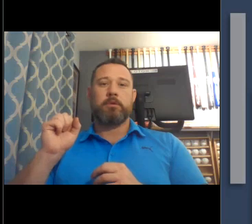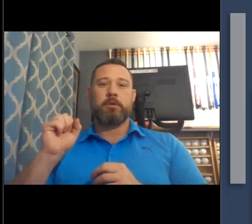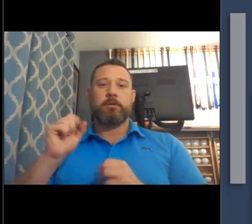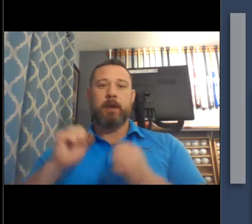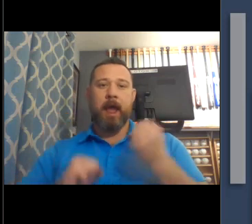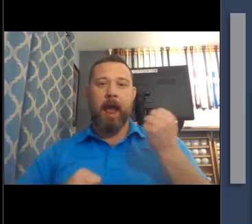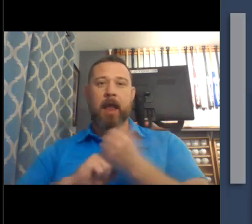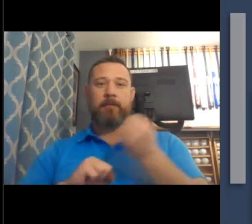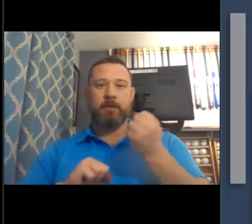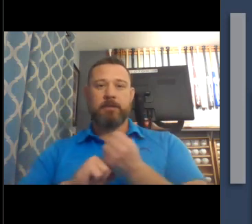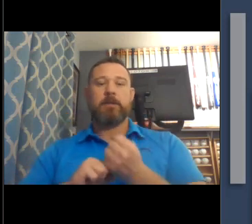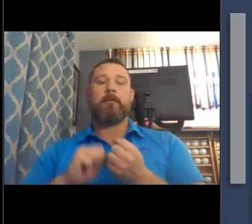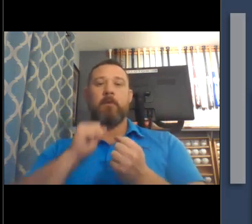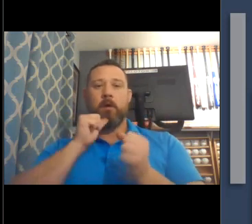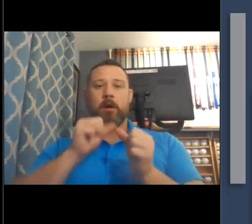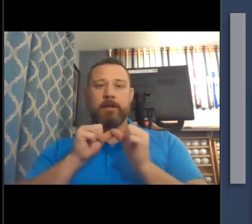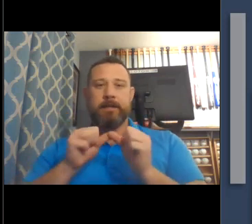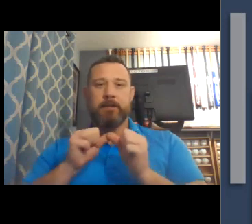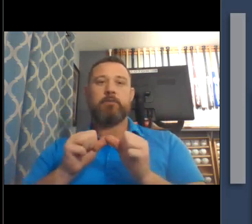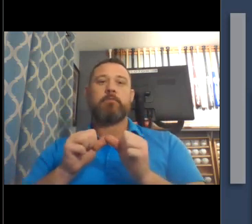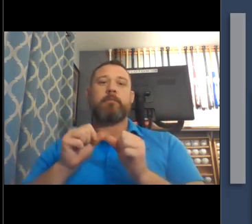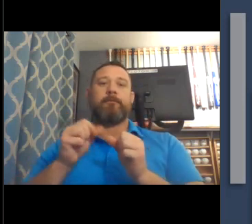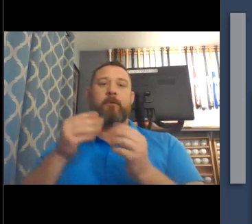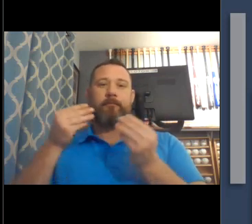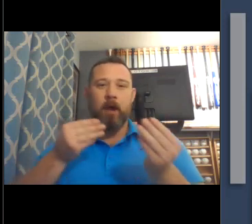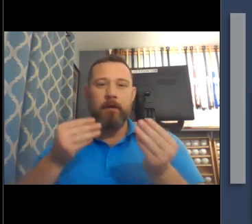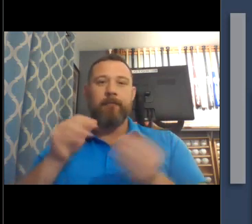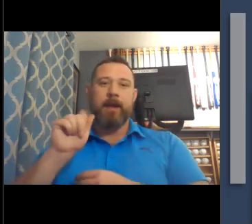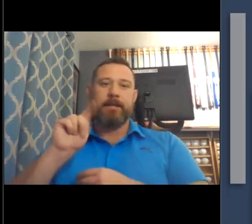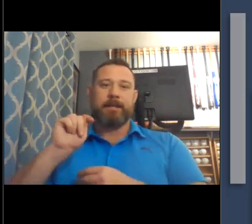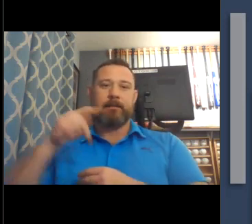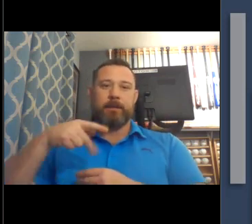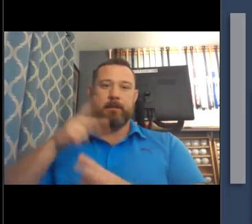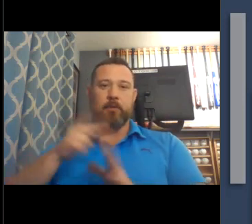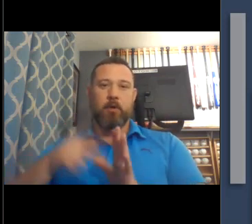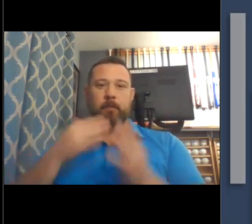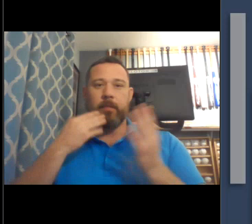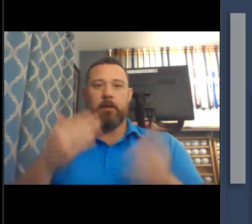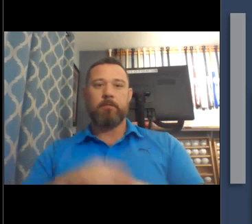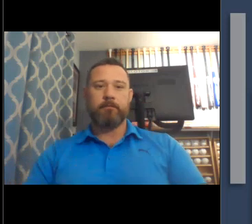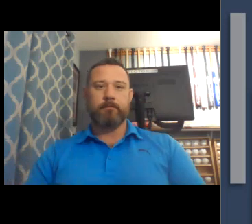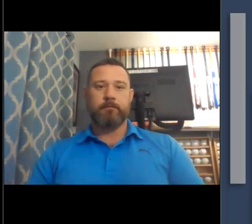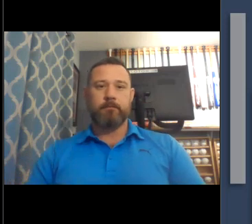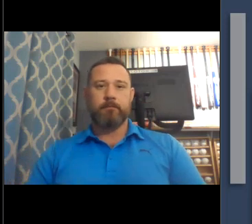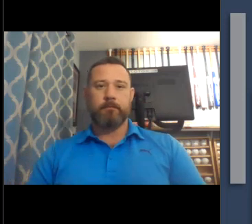advocacy for continued and sustained funding for the ATP program. Thank you.